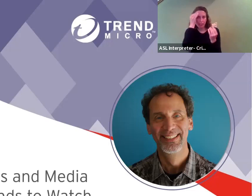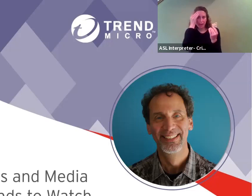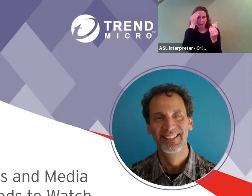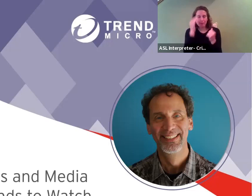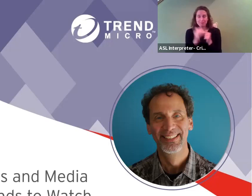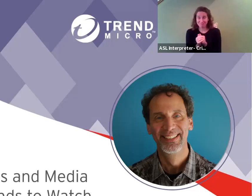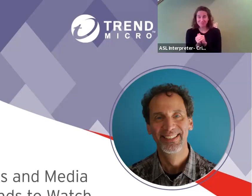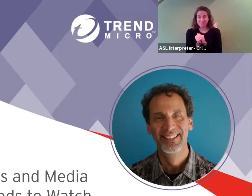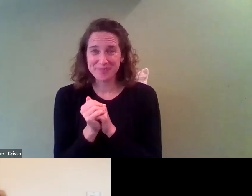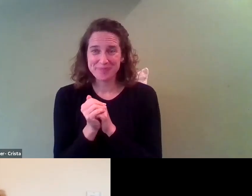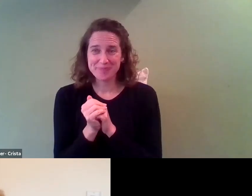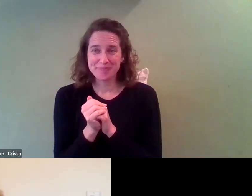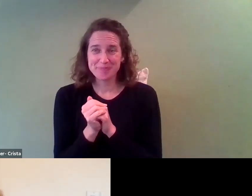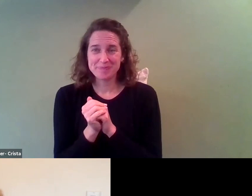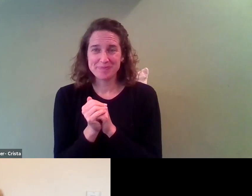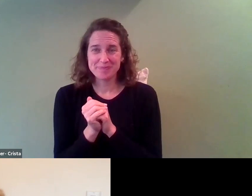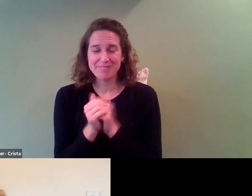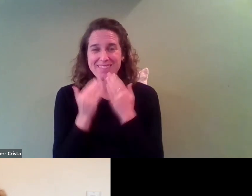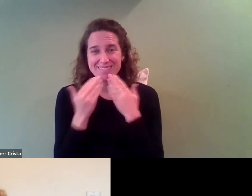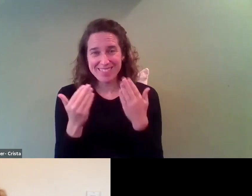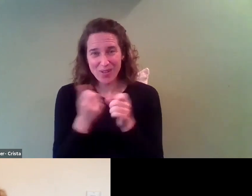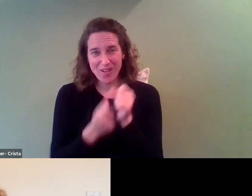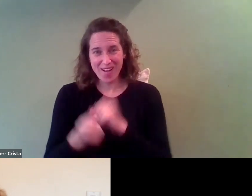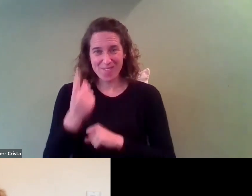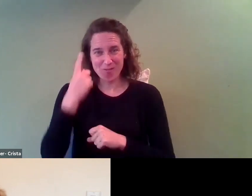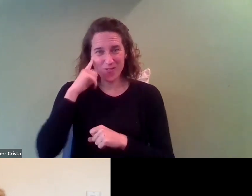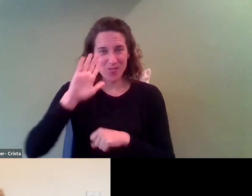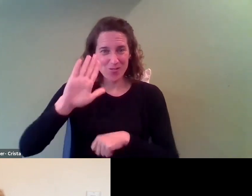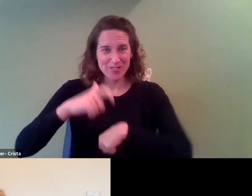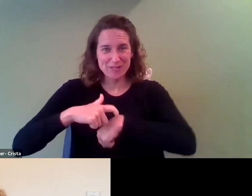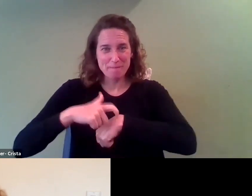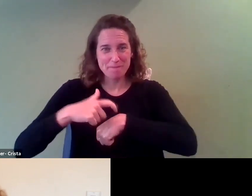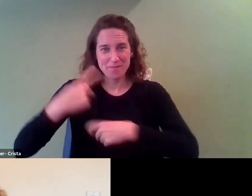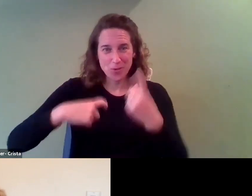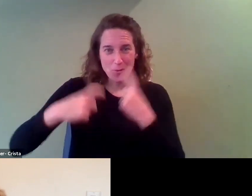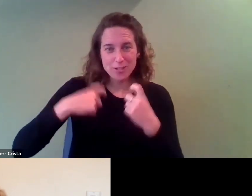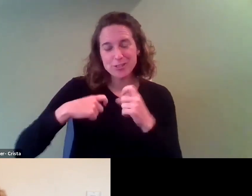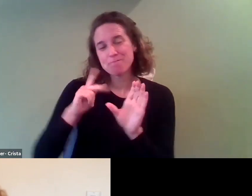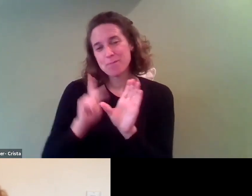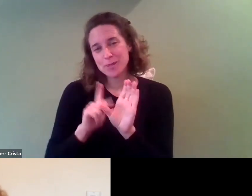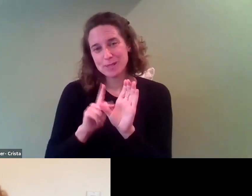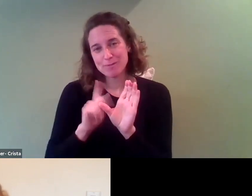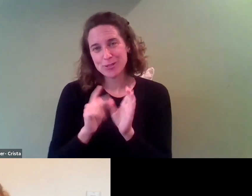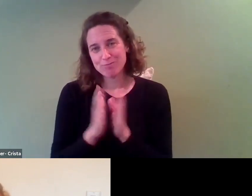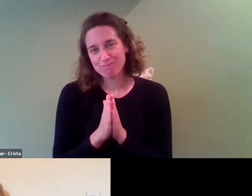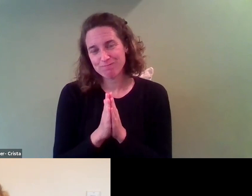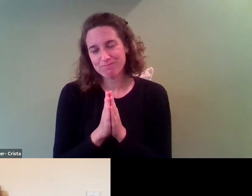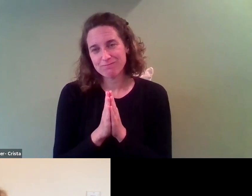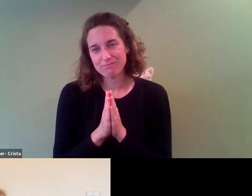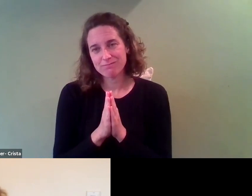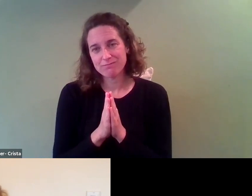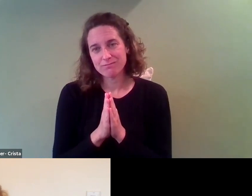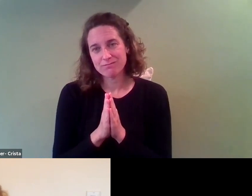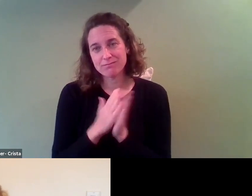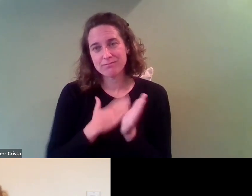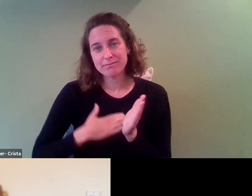So again, I want to thank everybody for their time today, for your questions and your participation. We invite you to